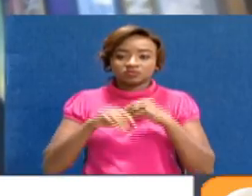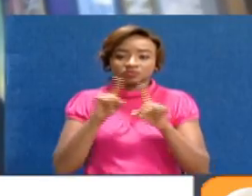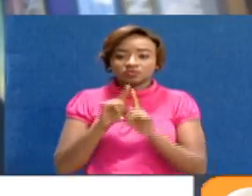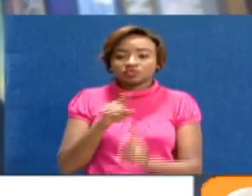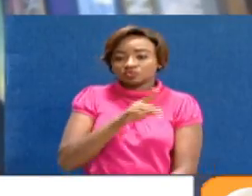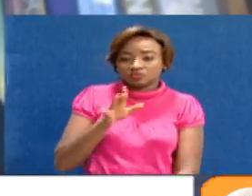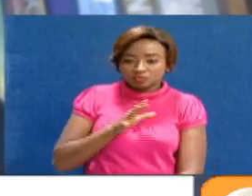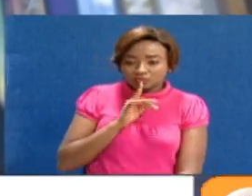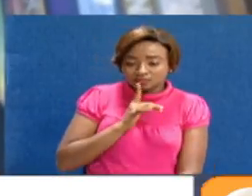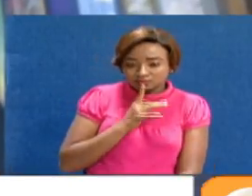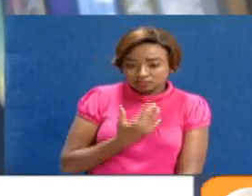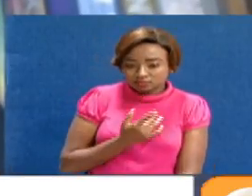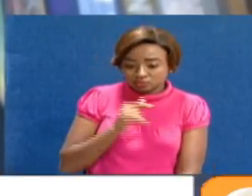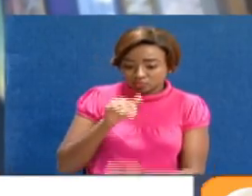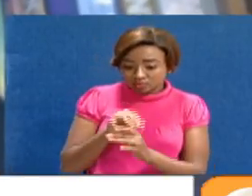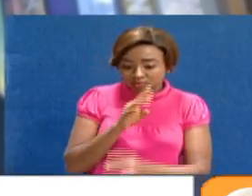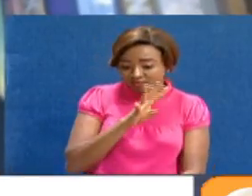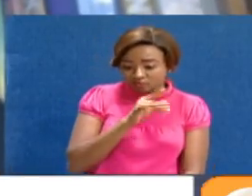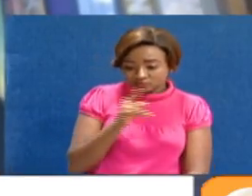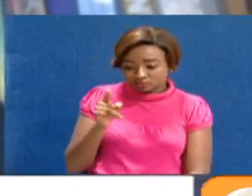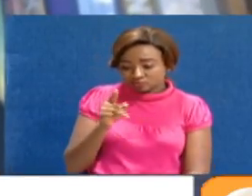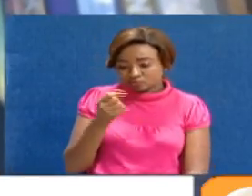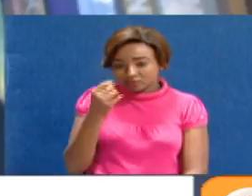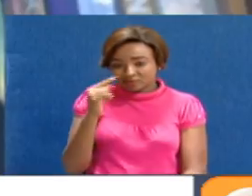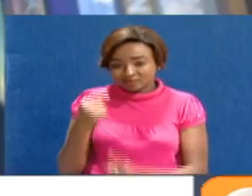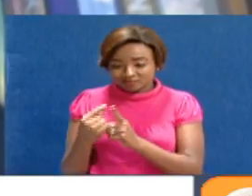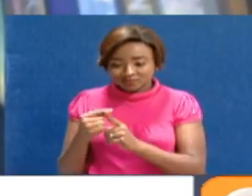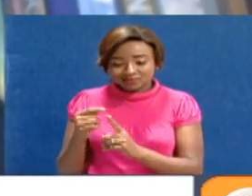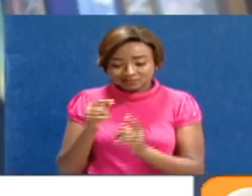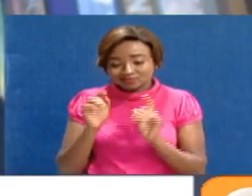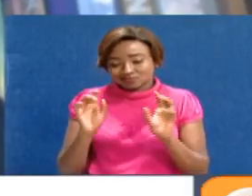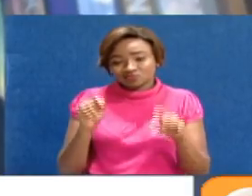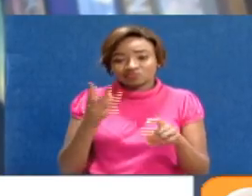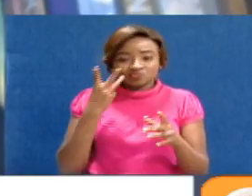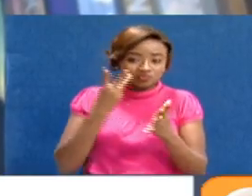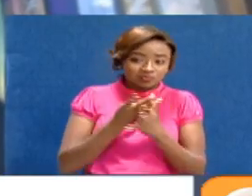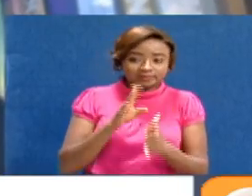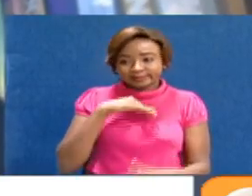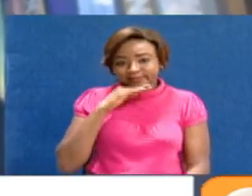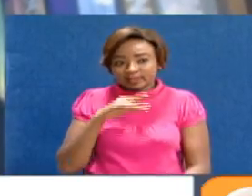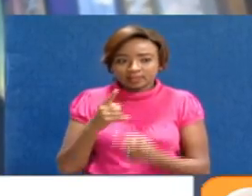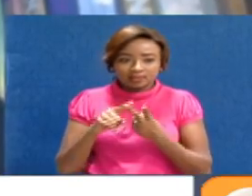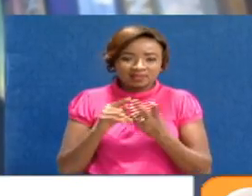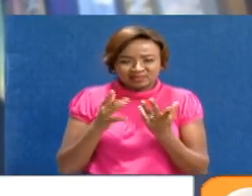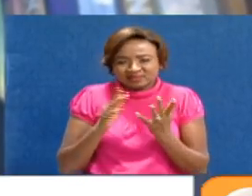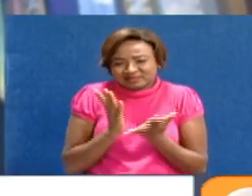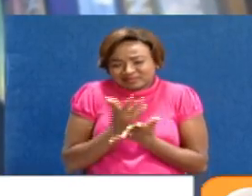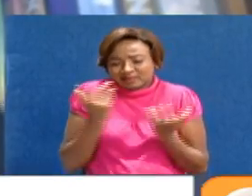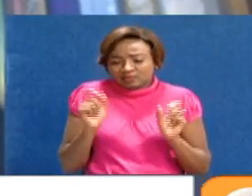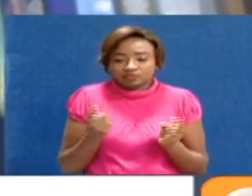Madam Emily has said. Within those 4 to 5 years, the things that happen, you know, a witness will die.